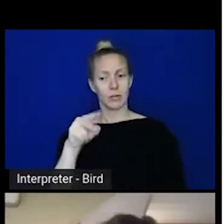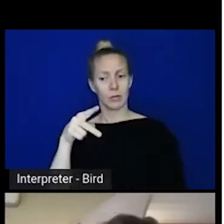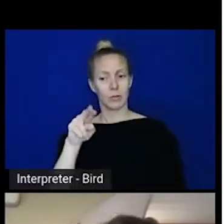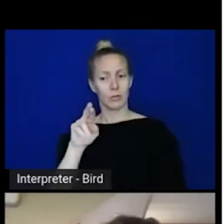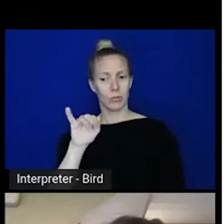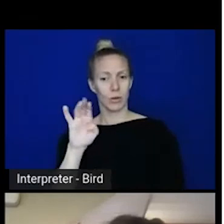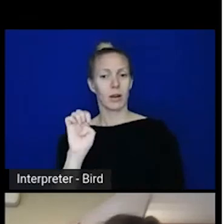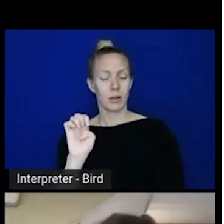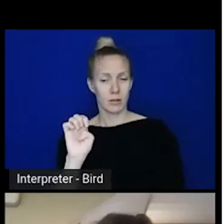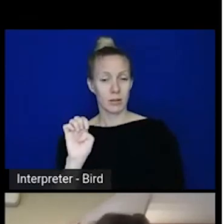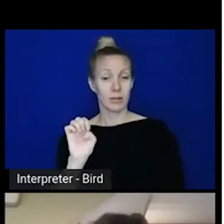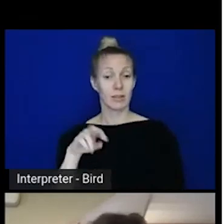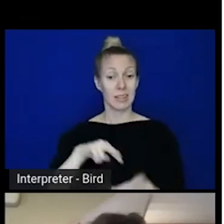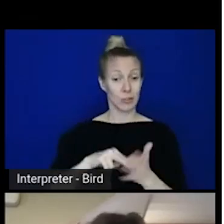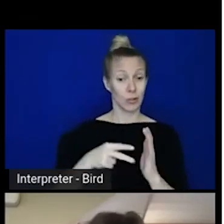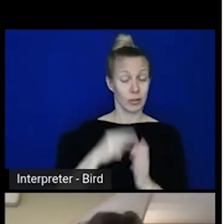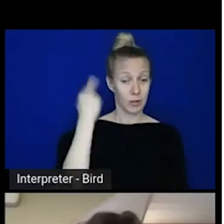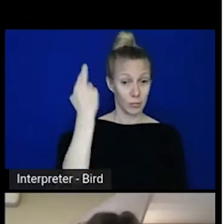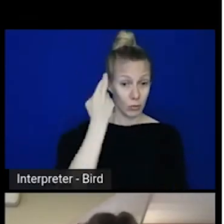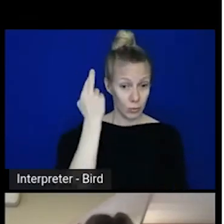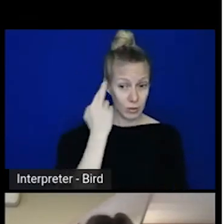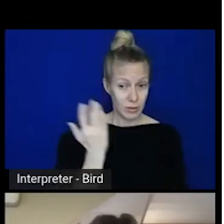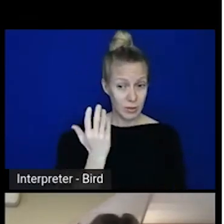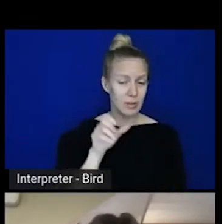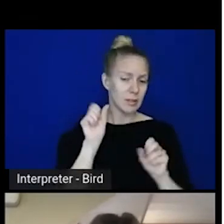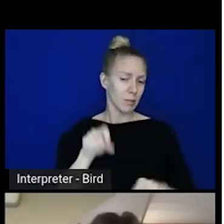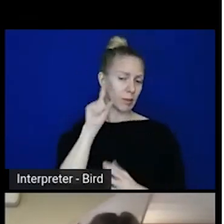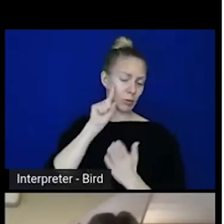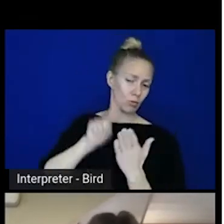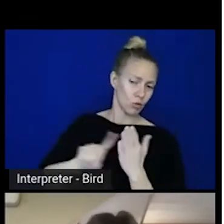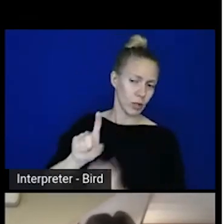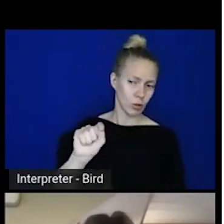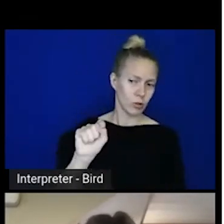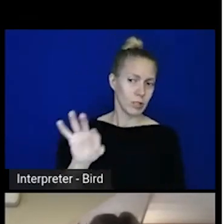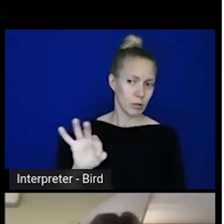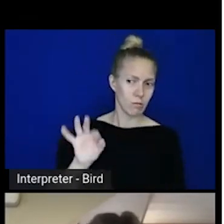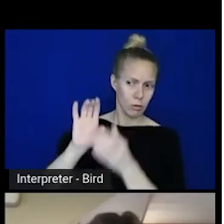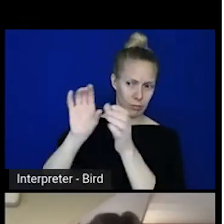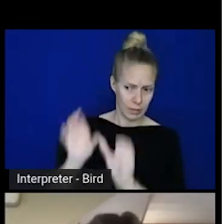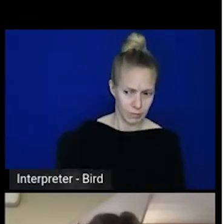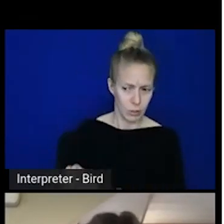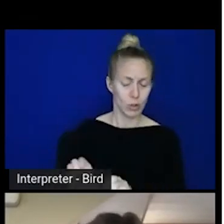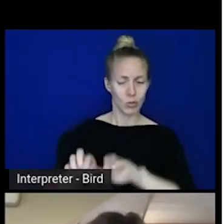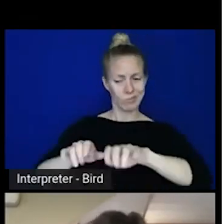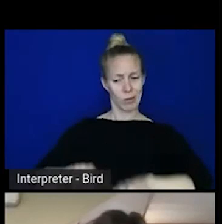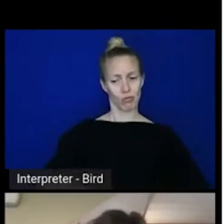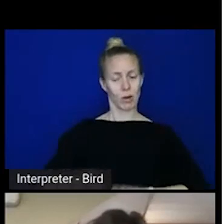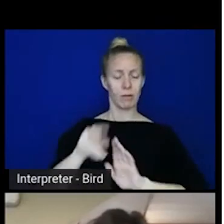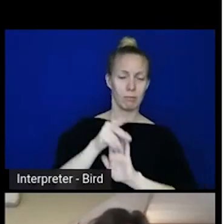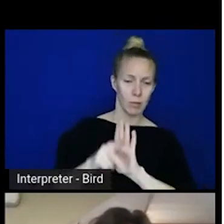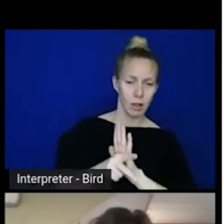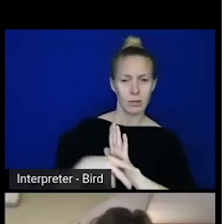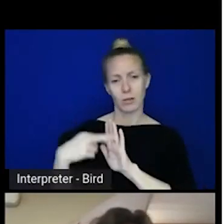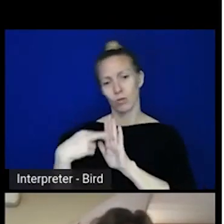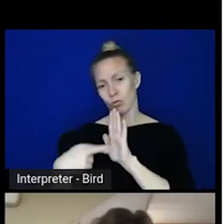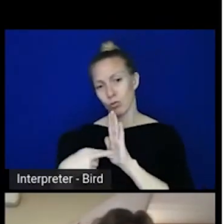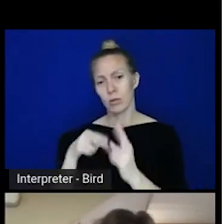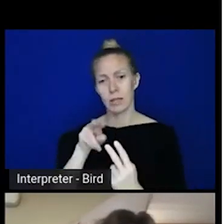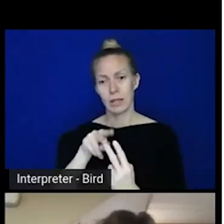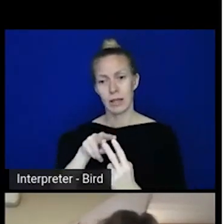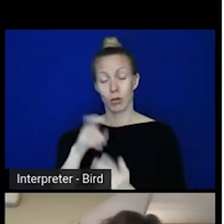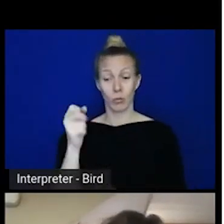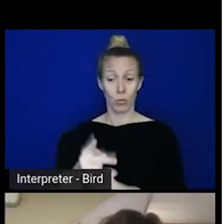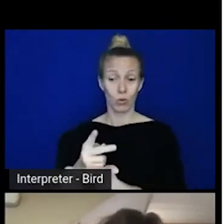to check your Terraform configuration, and then you're able to write policies and rules and either deny or approve